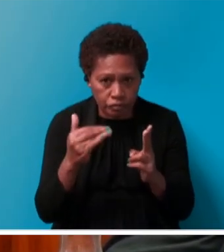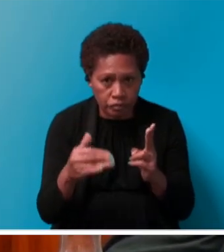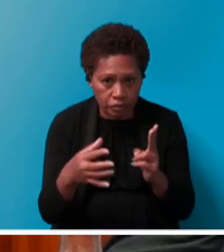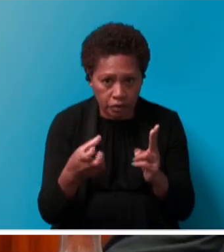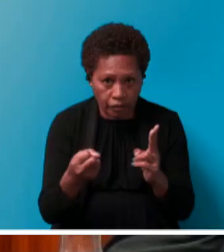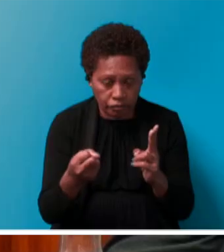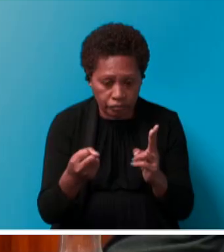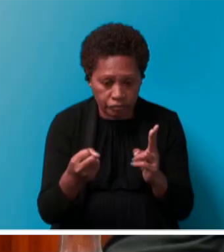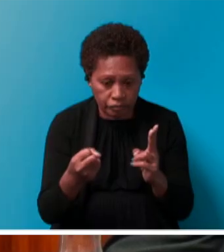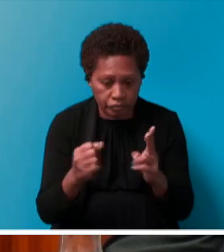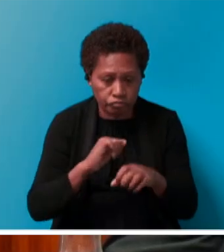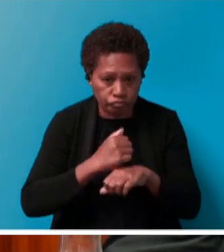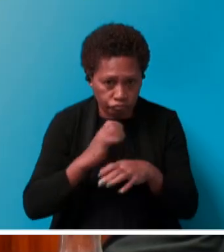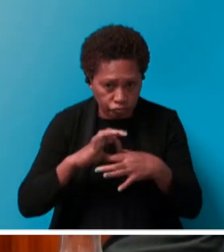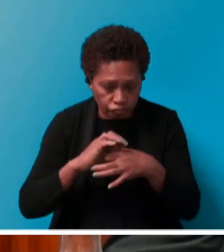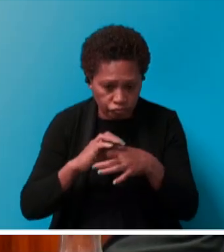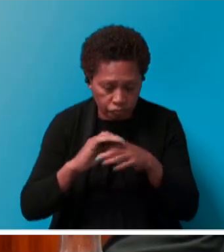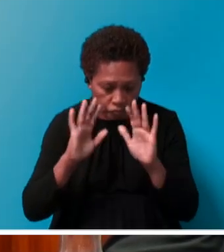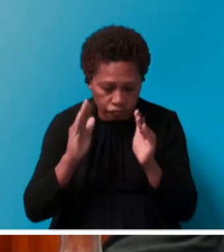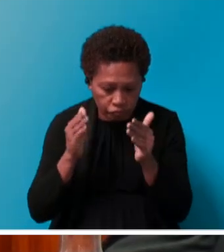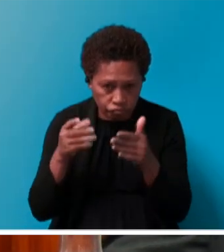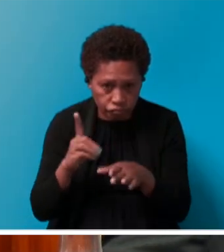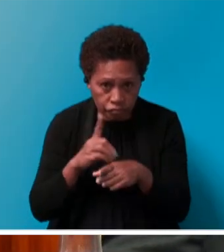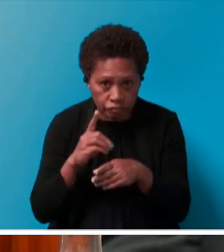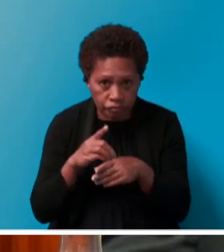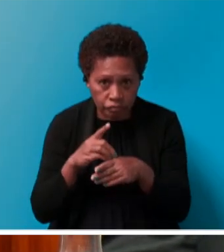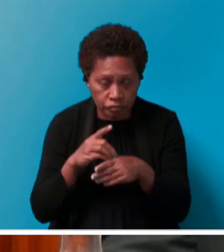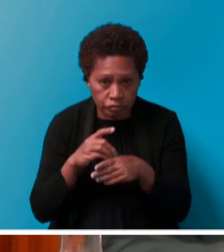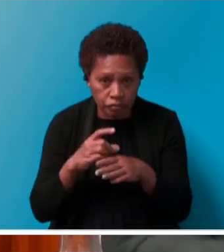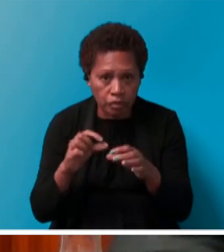partnership with Singapore, focus on digital justice and correction system.